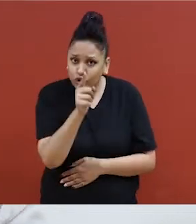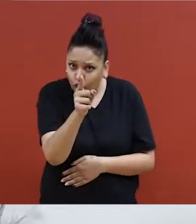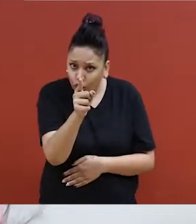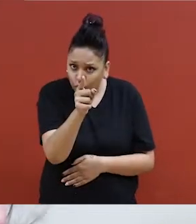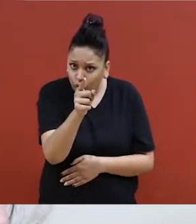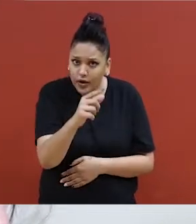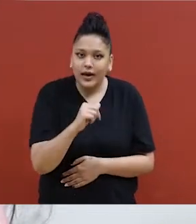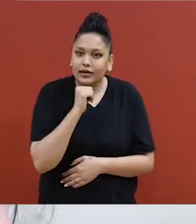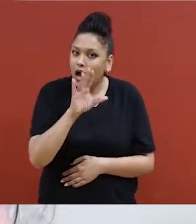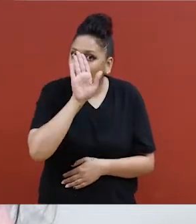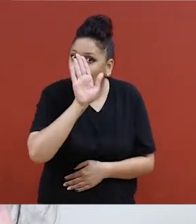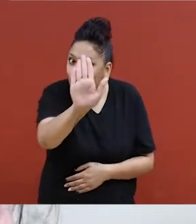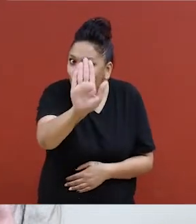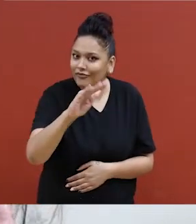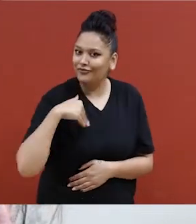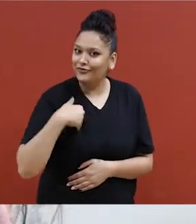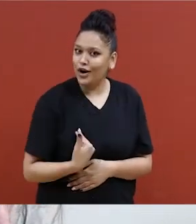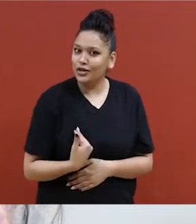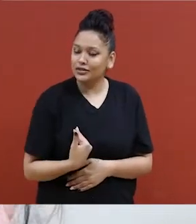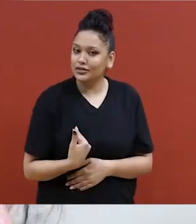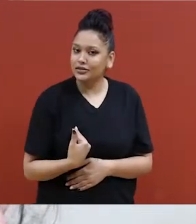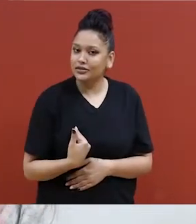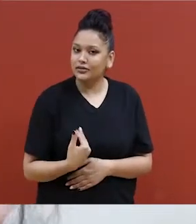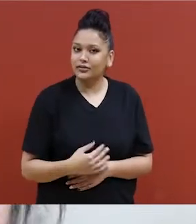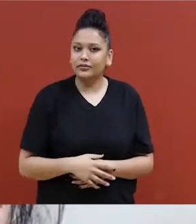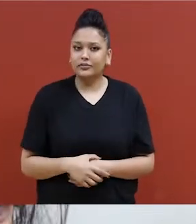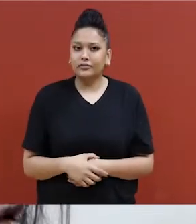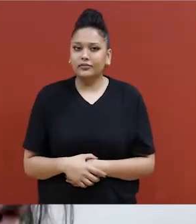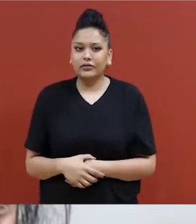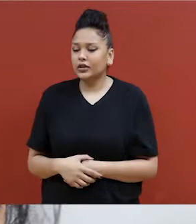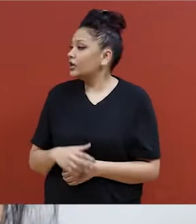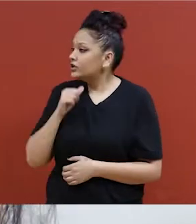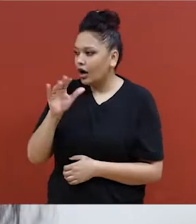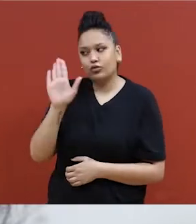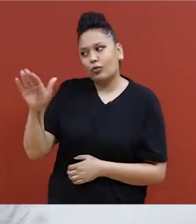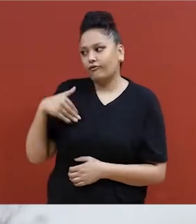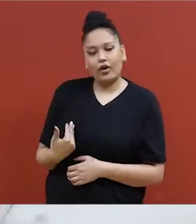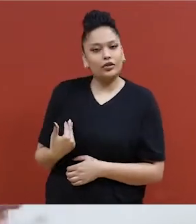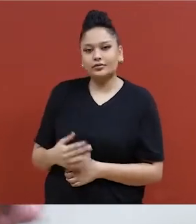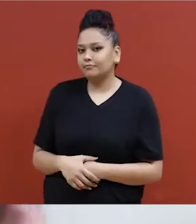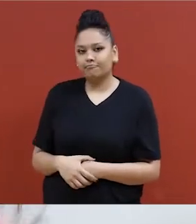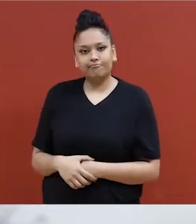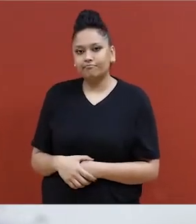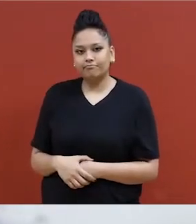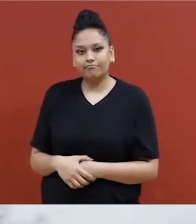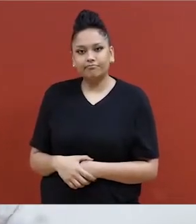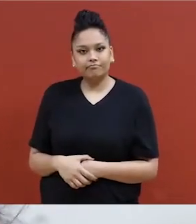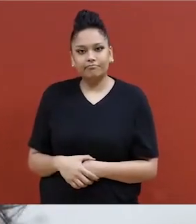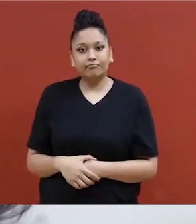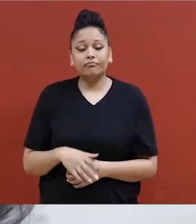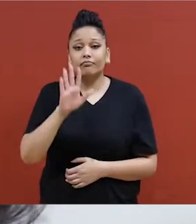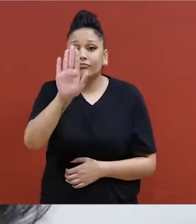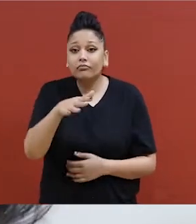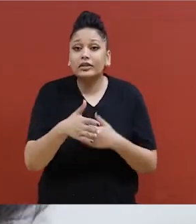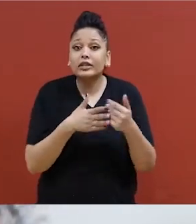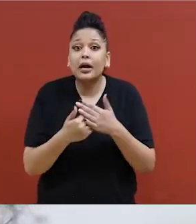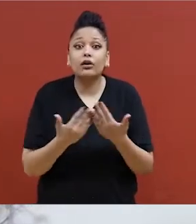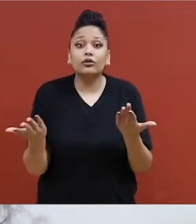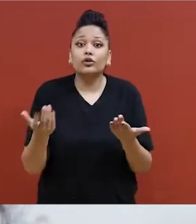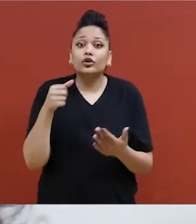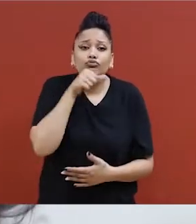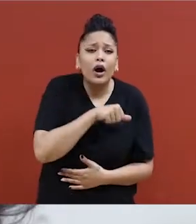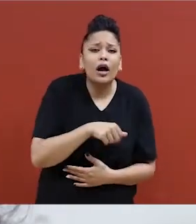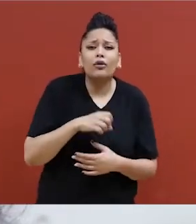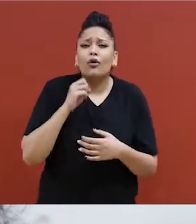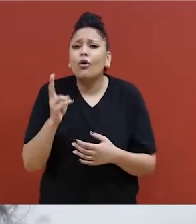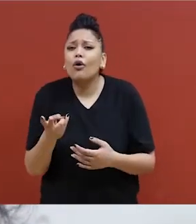it's not what? Your fault. It's not your fault. It's not your fault. It doesn't matter whether you